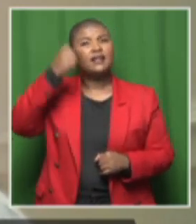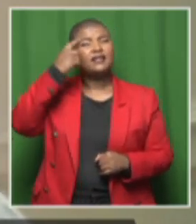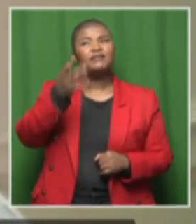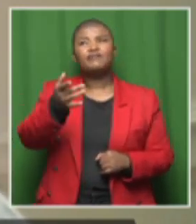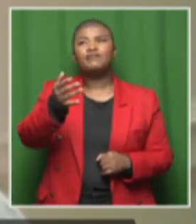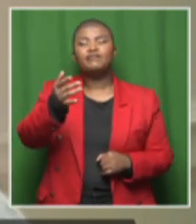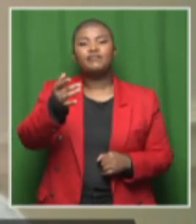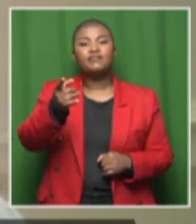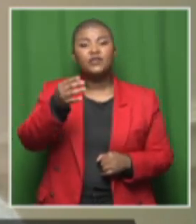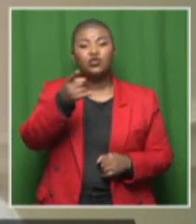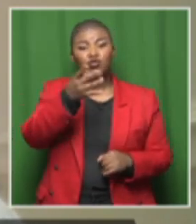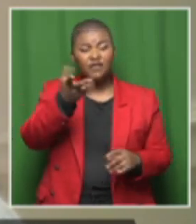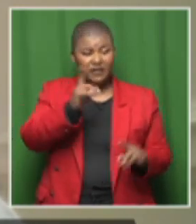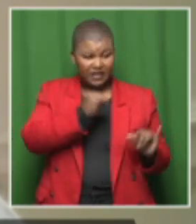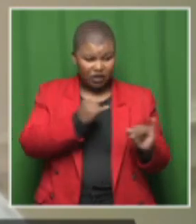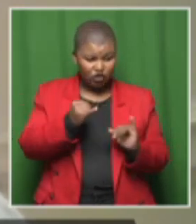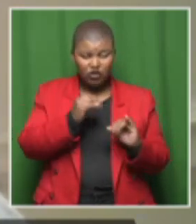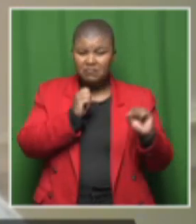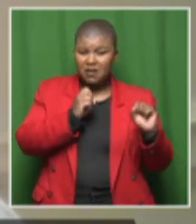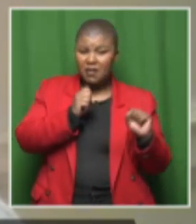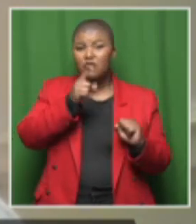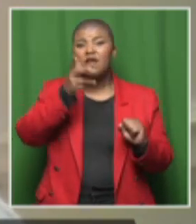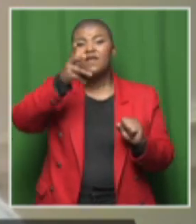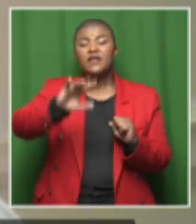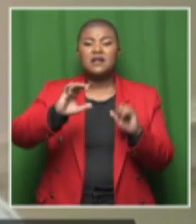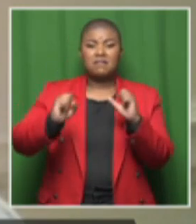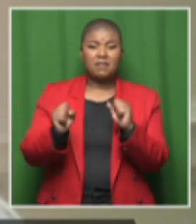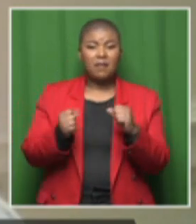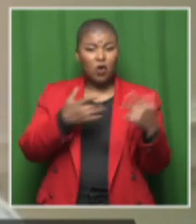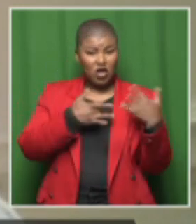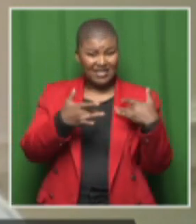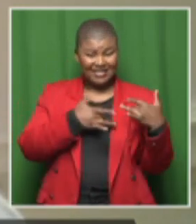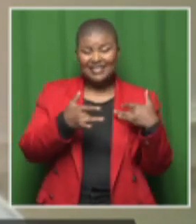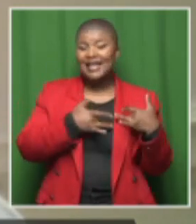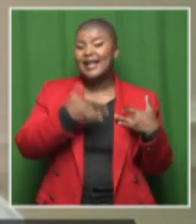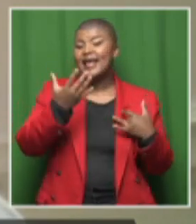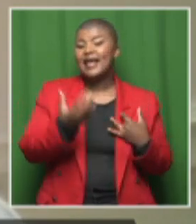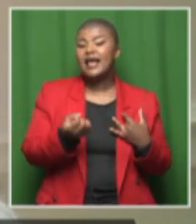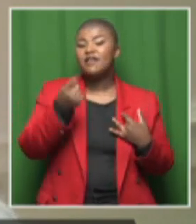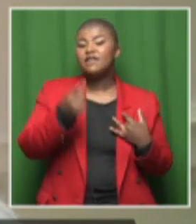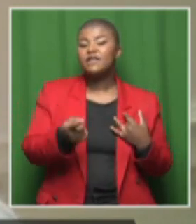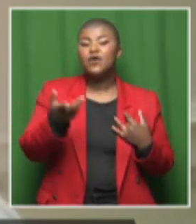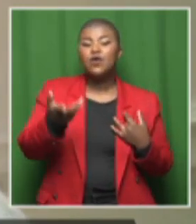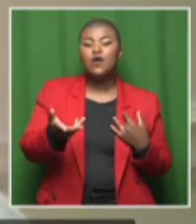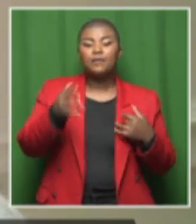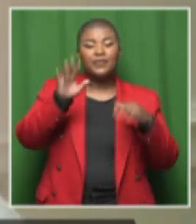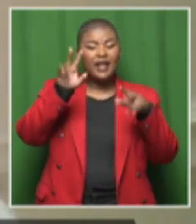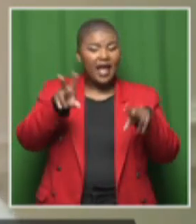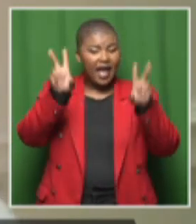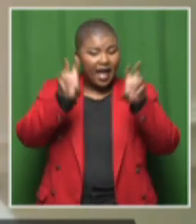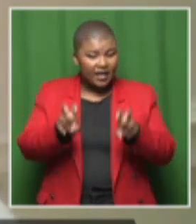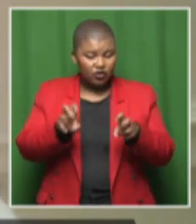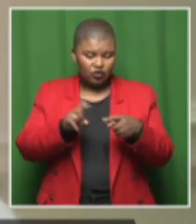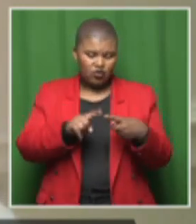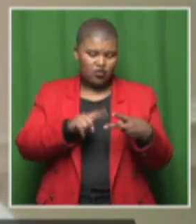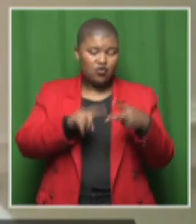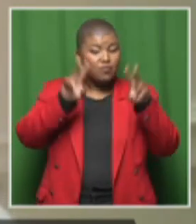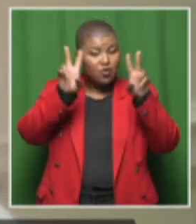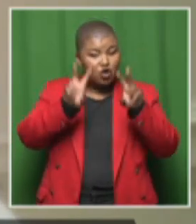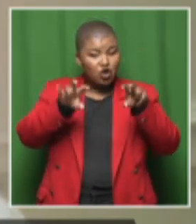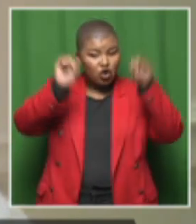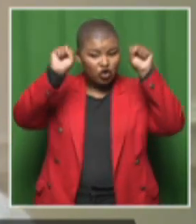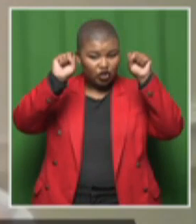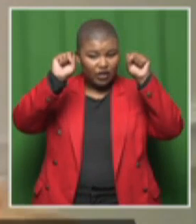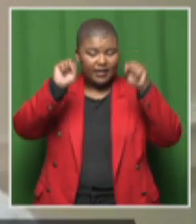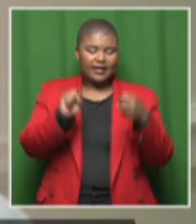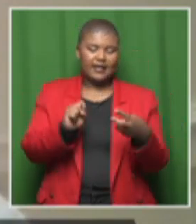your intro, we indicated that really the concerns around Eskom, the load shedding that we are seeing, and we know